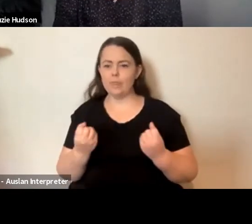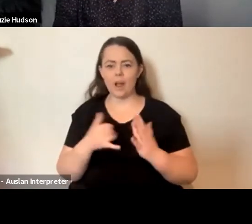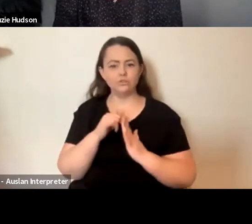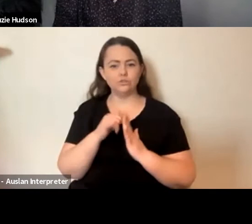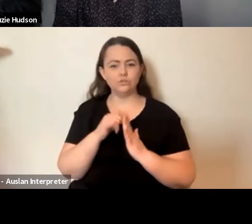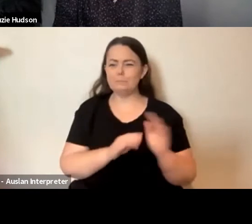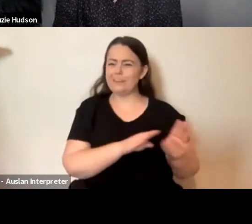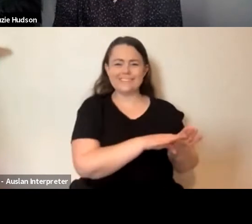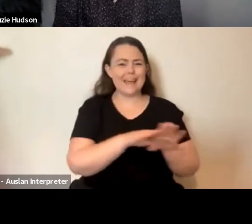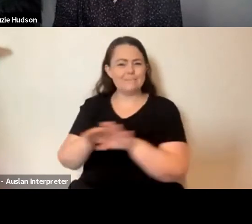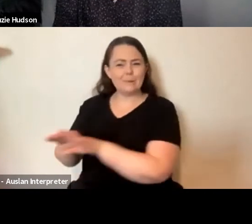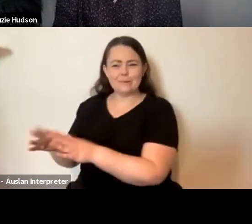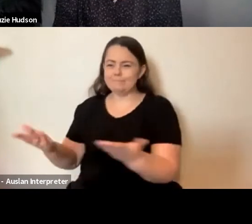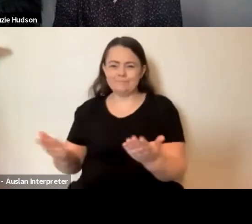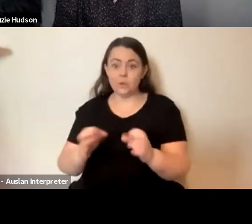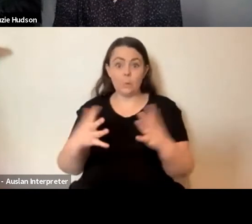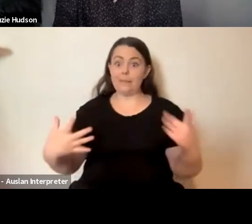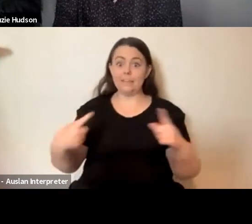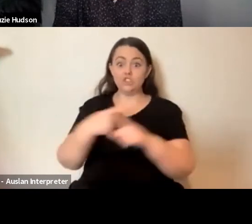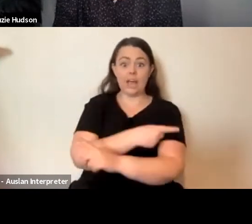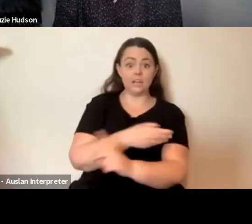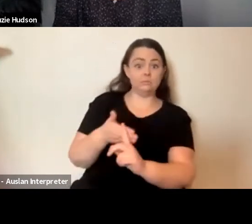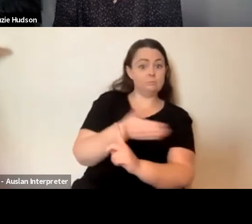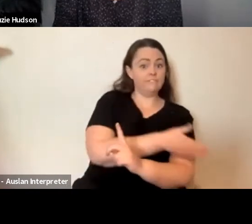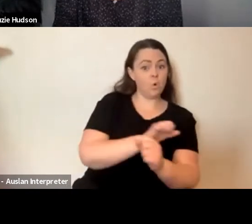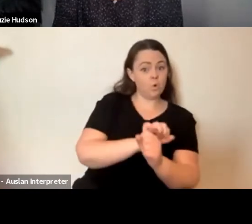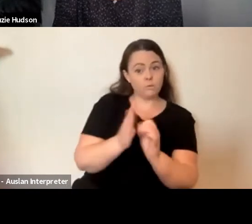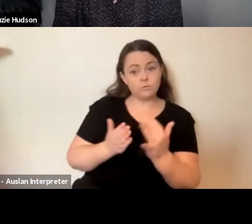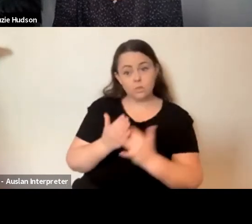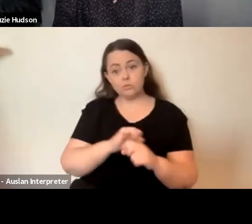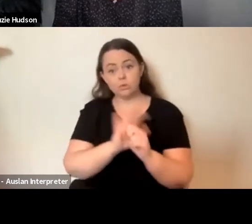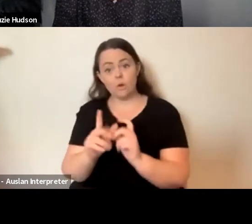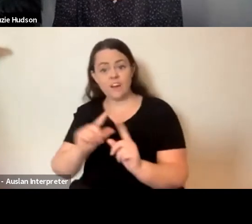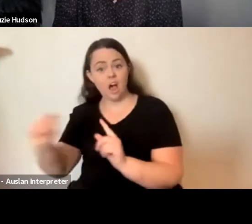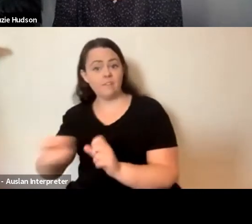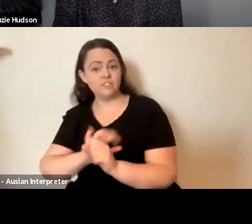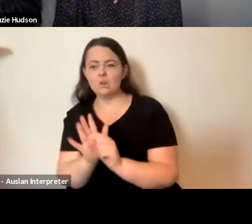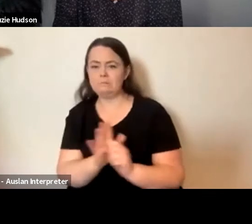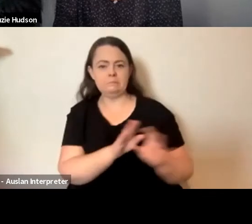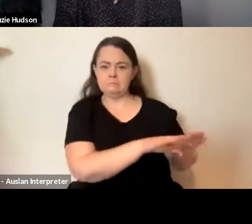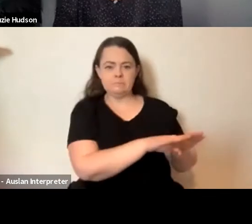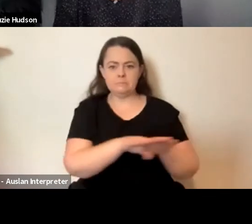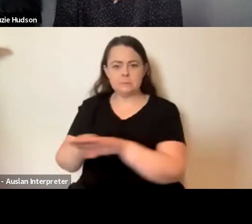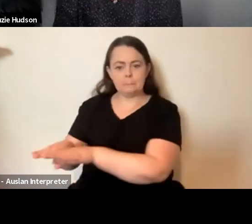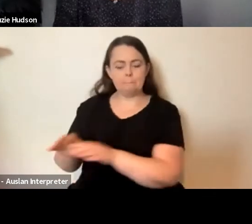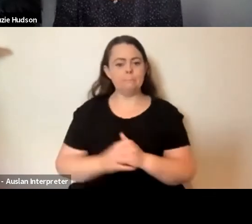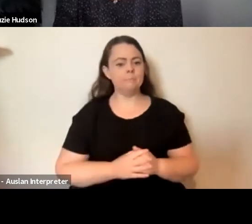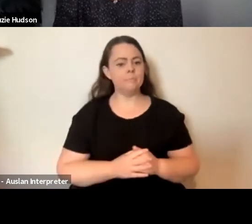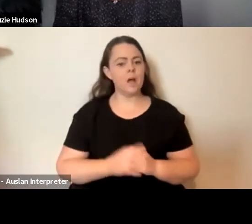of substantial changes. I believe that Shane Dark at NDARC is currently doing a paper looking